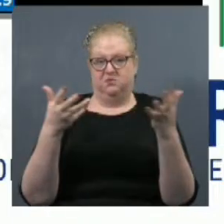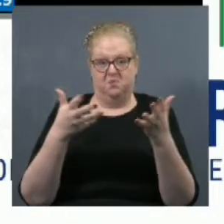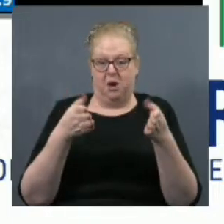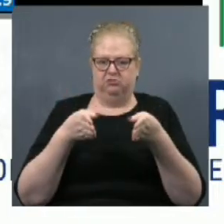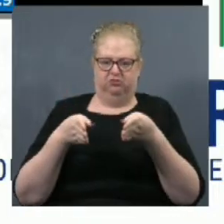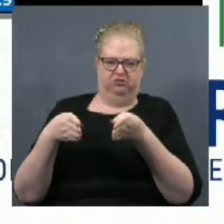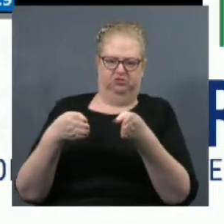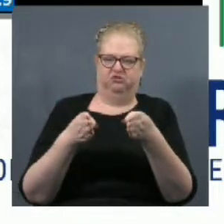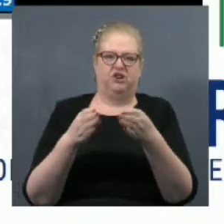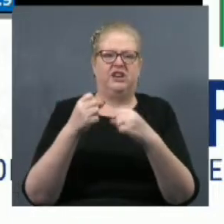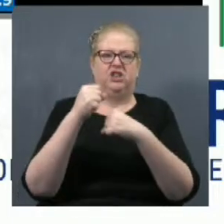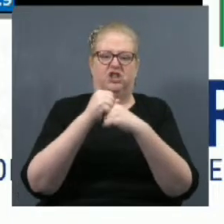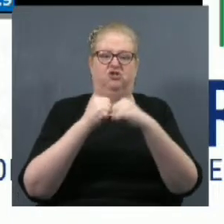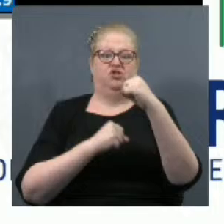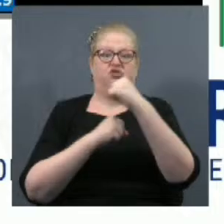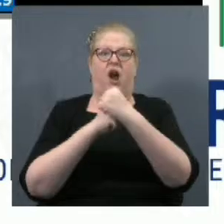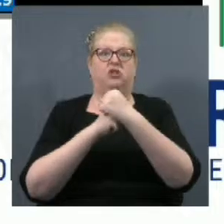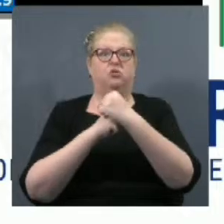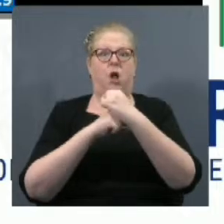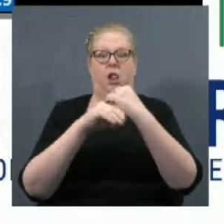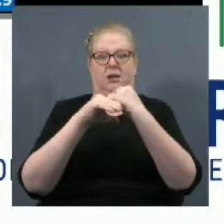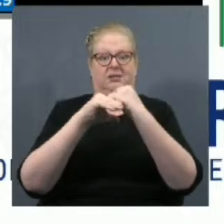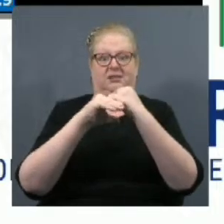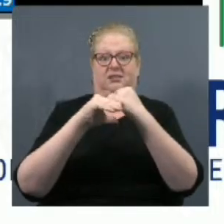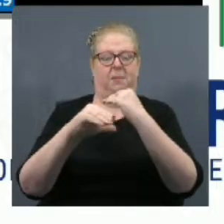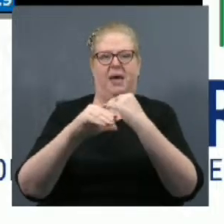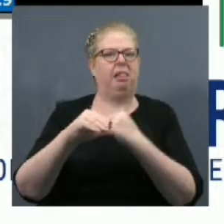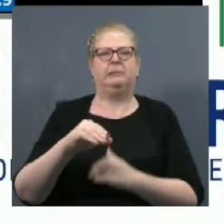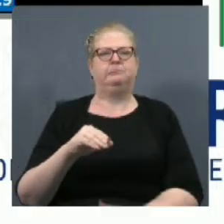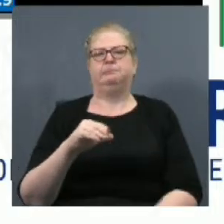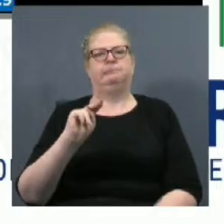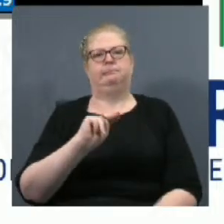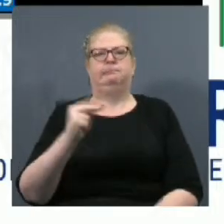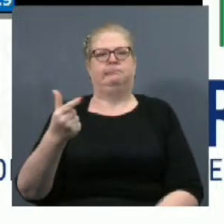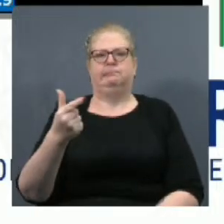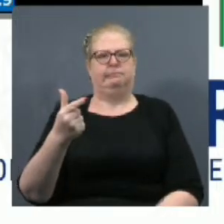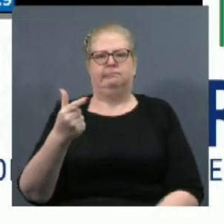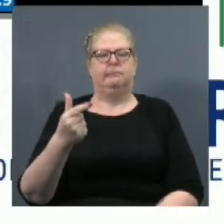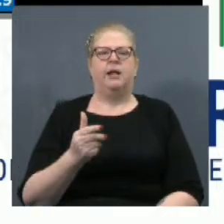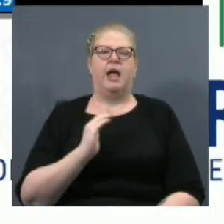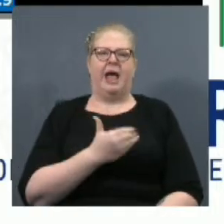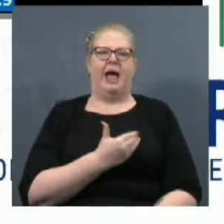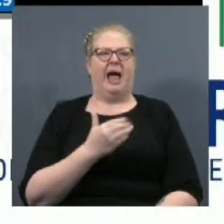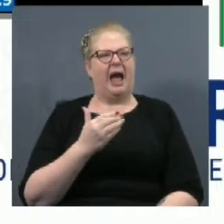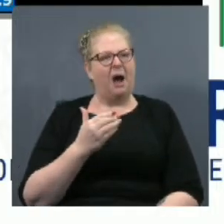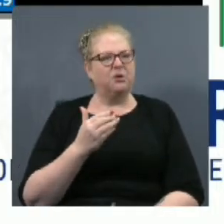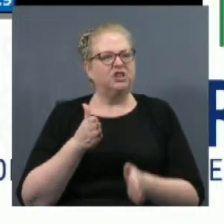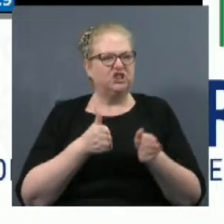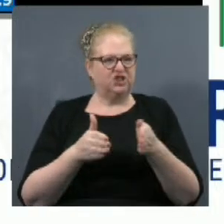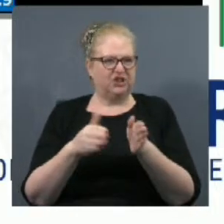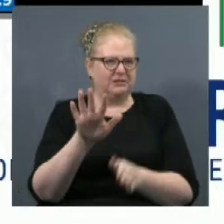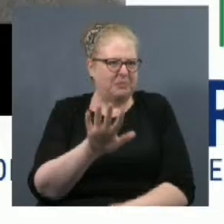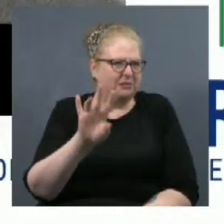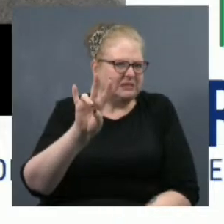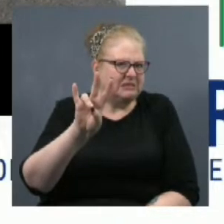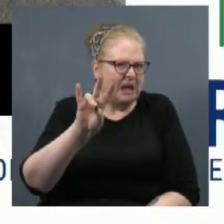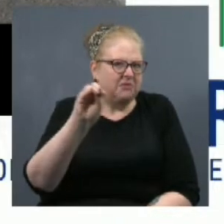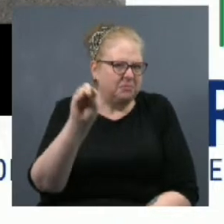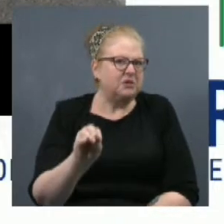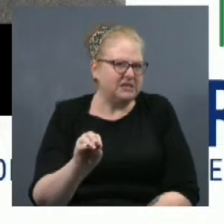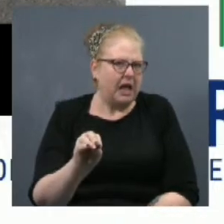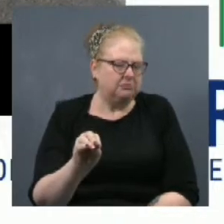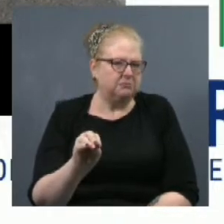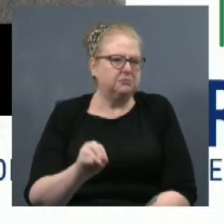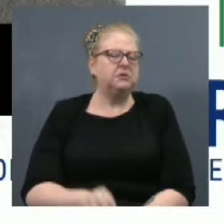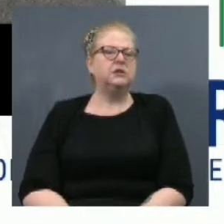its structural stability. So we have about 7% of our streets in that category.